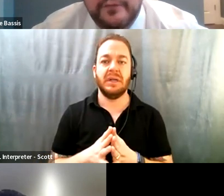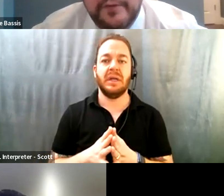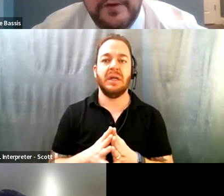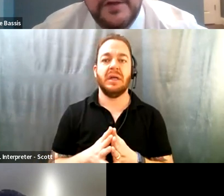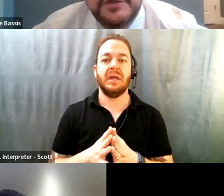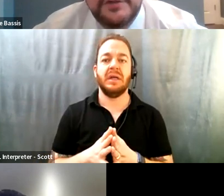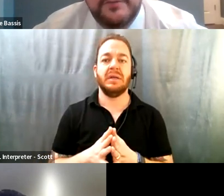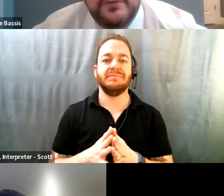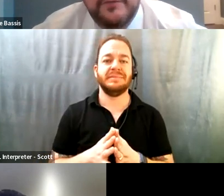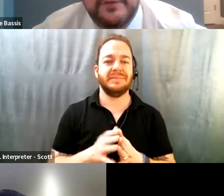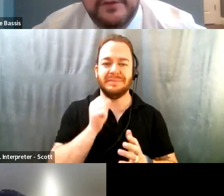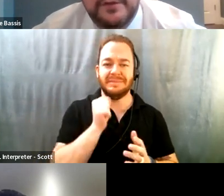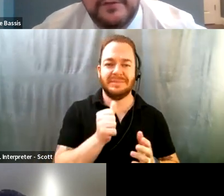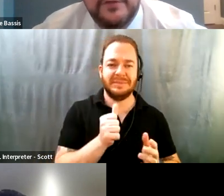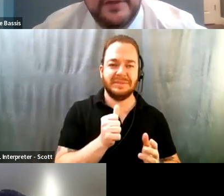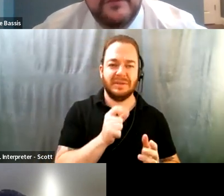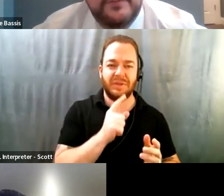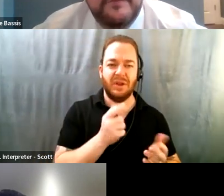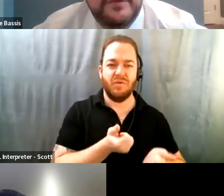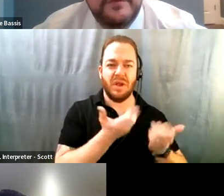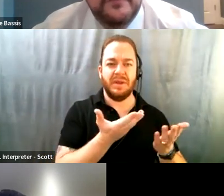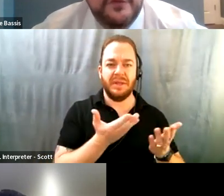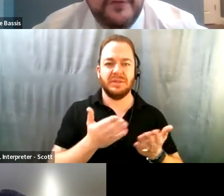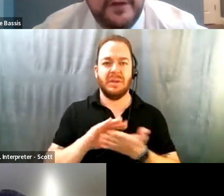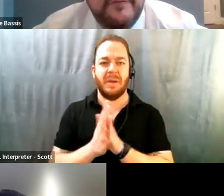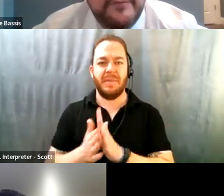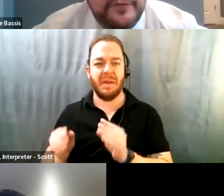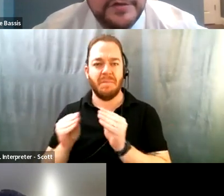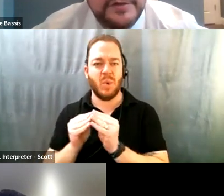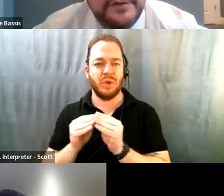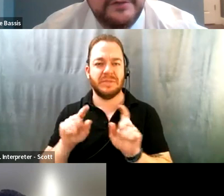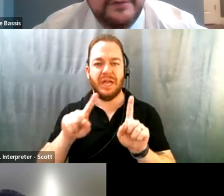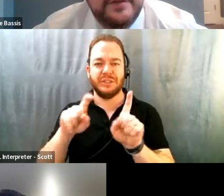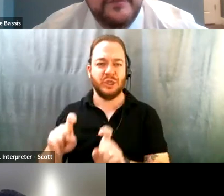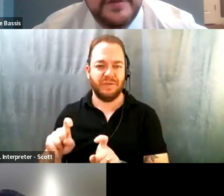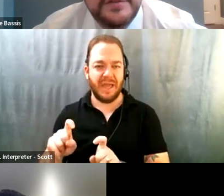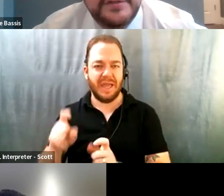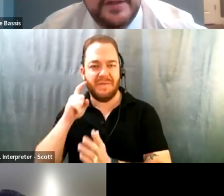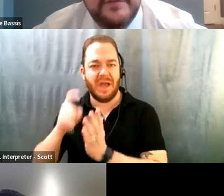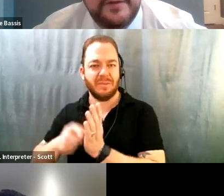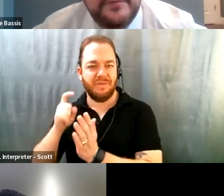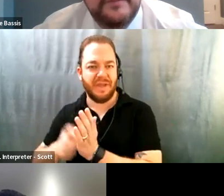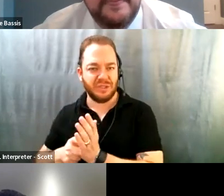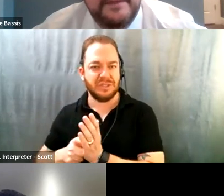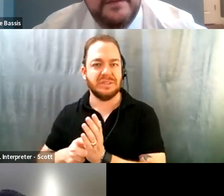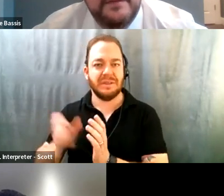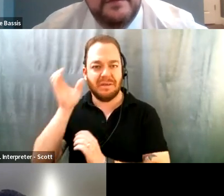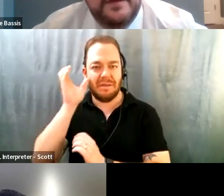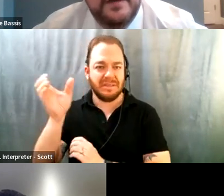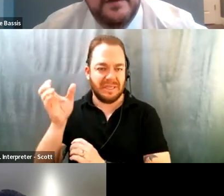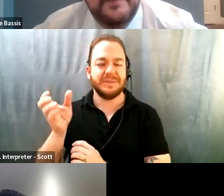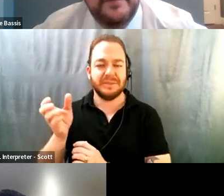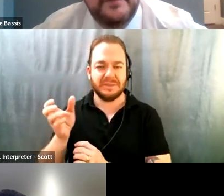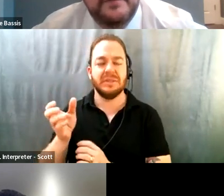is less of a recommendation and more of a turning into a bit of a survey of observations and concepts.